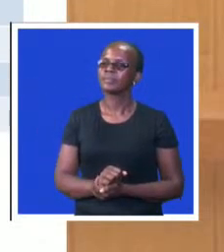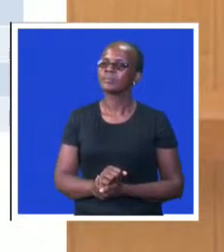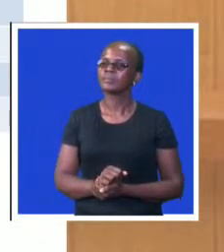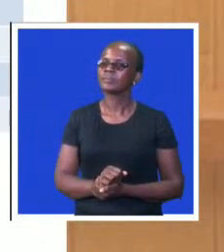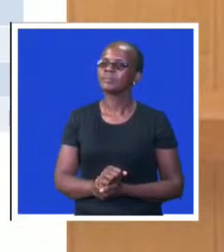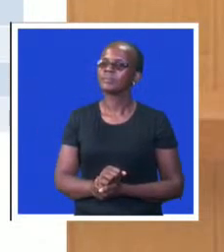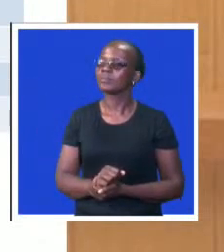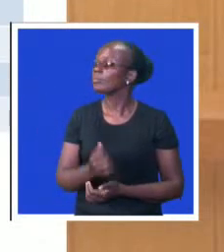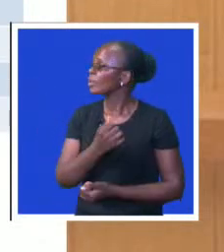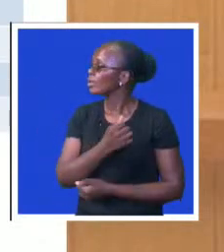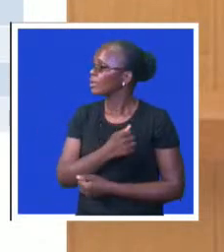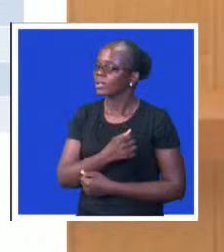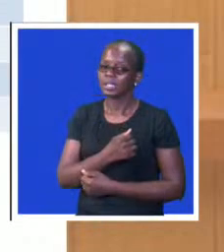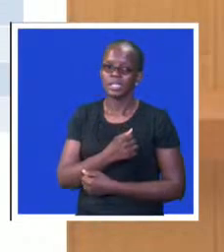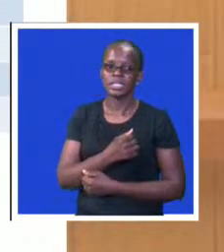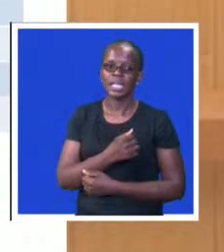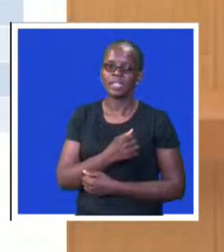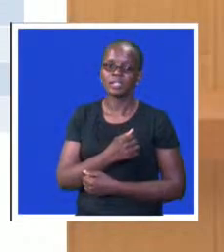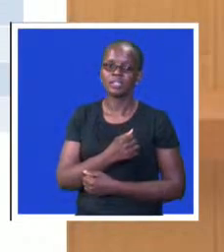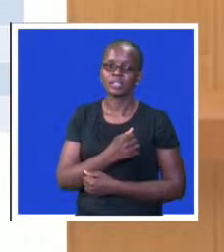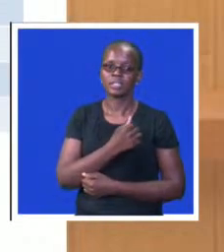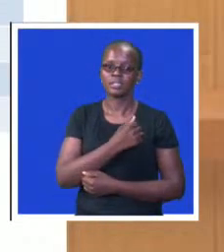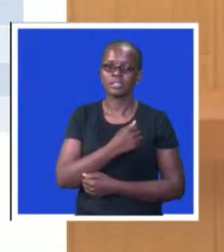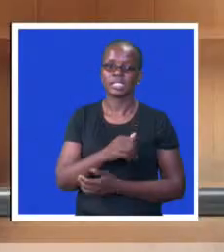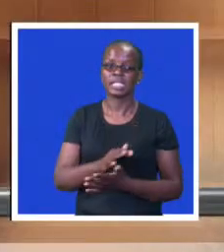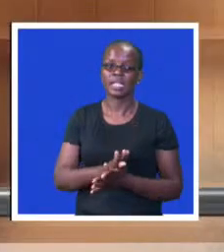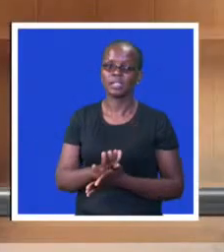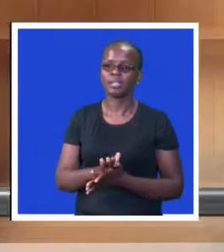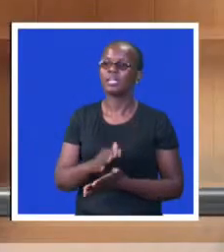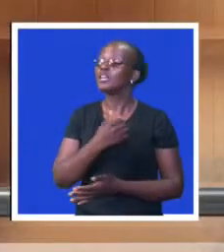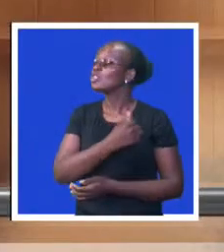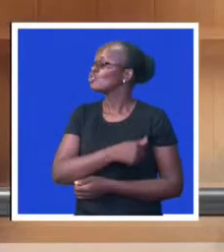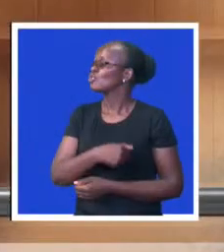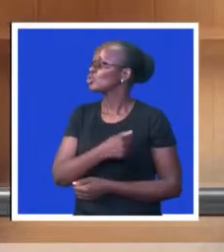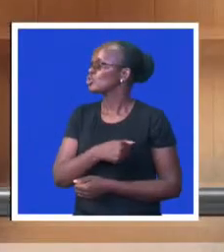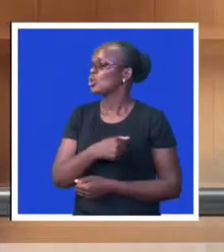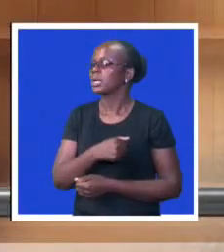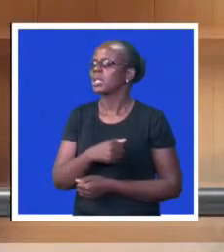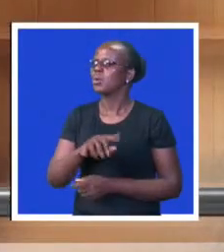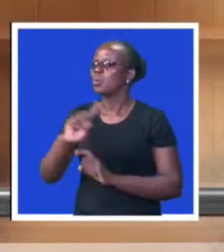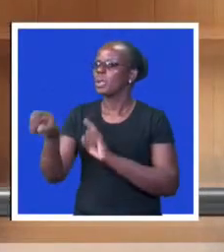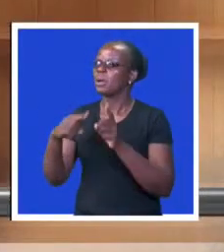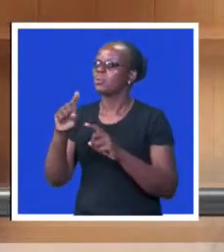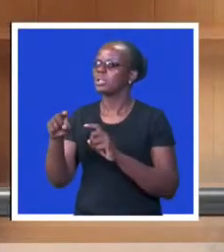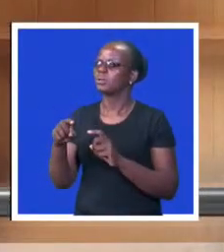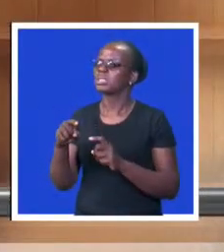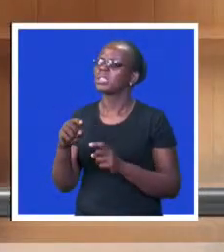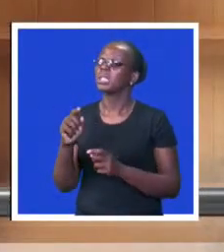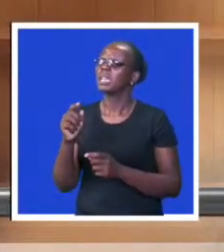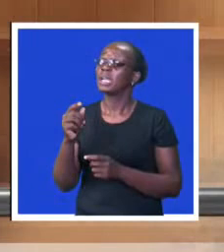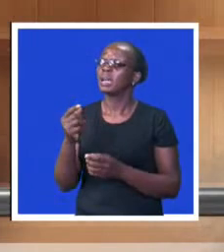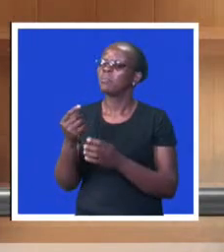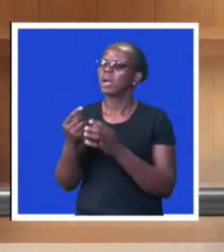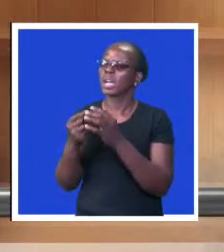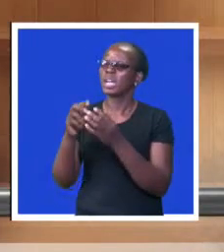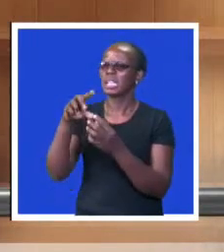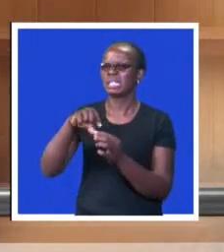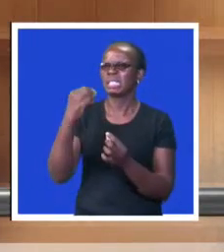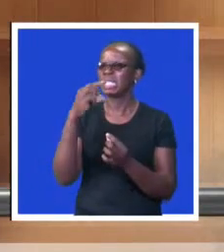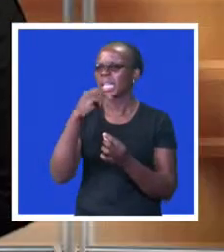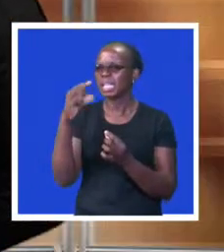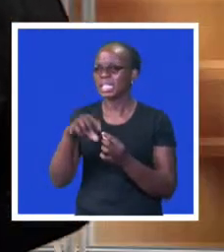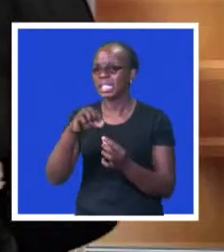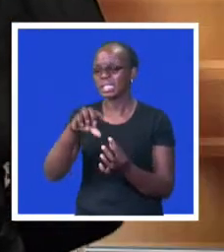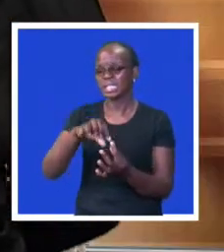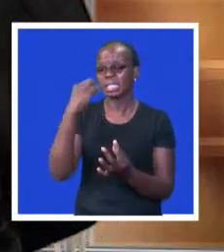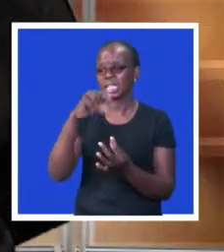Sorry, ma'am. So, the snacks oranges, or is there a typing mistake? No,